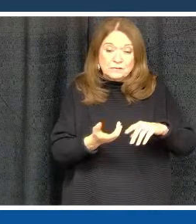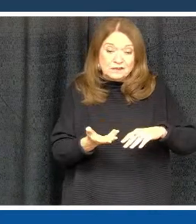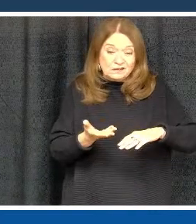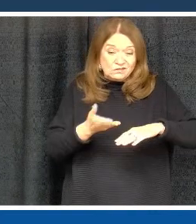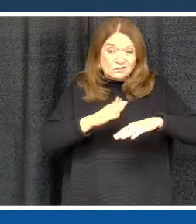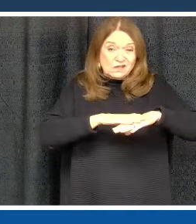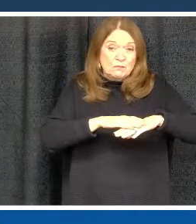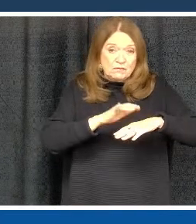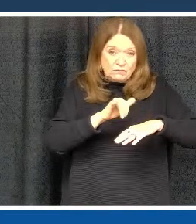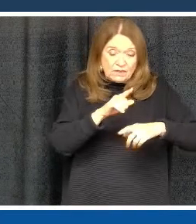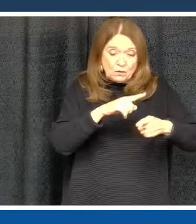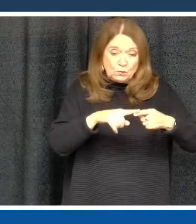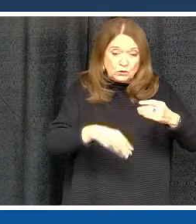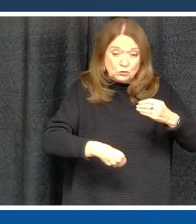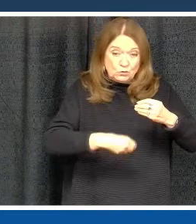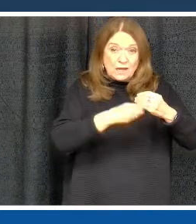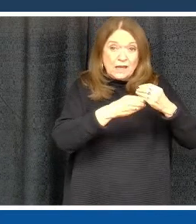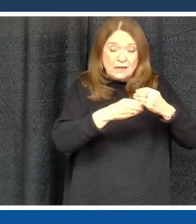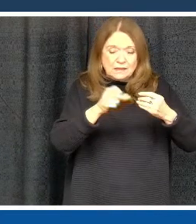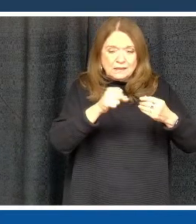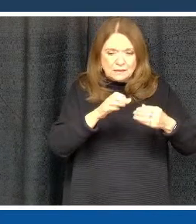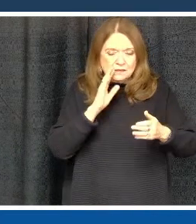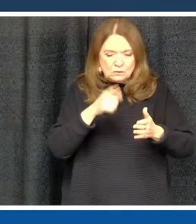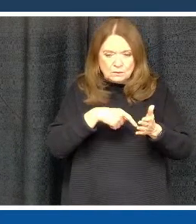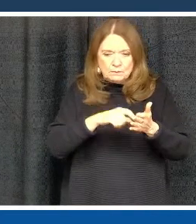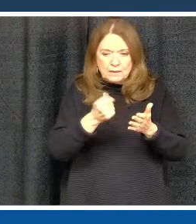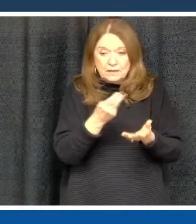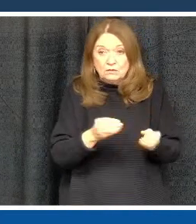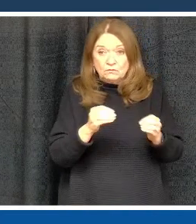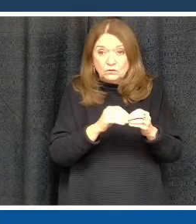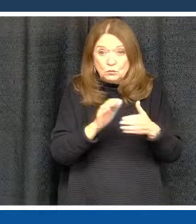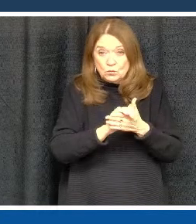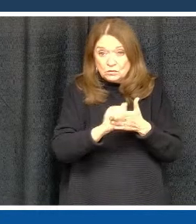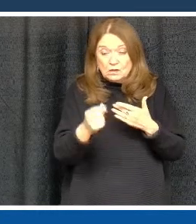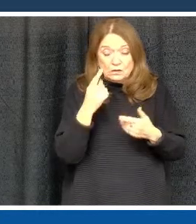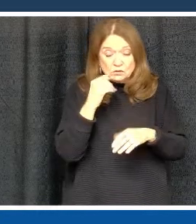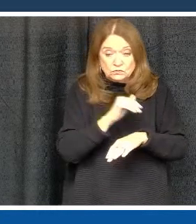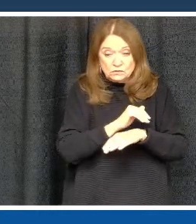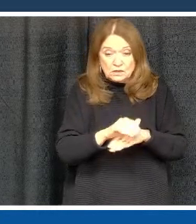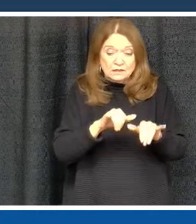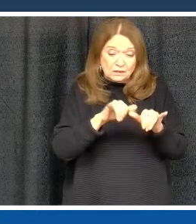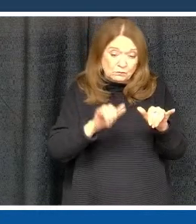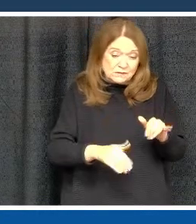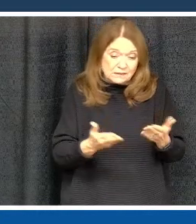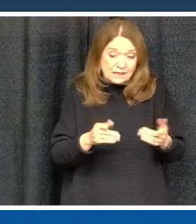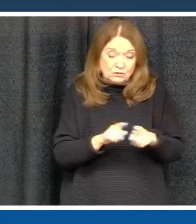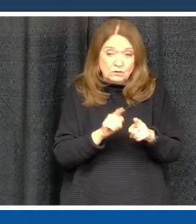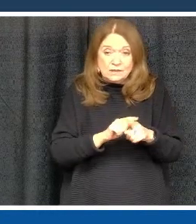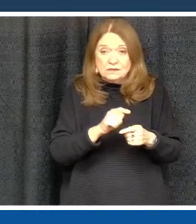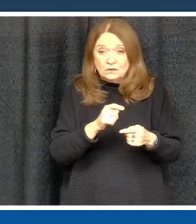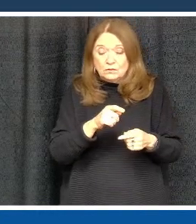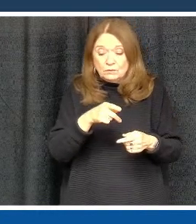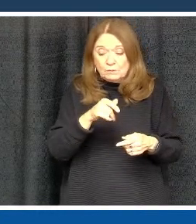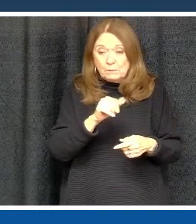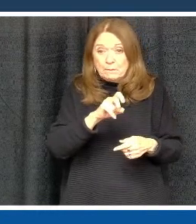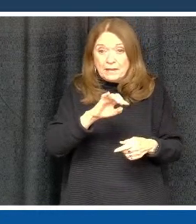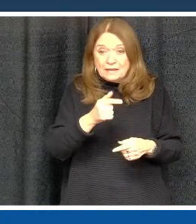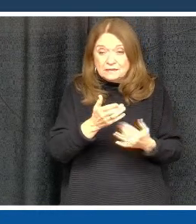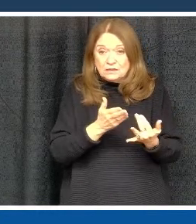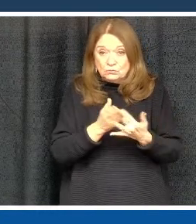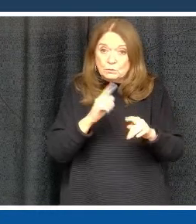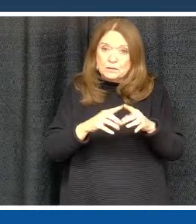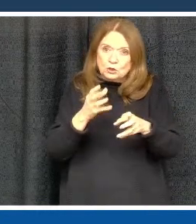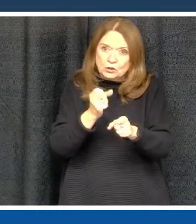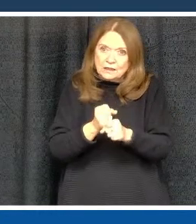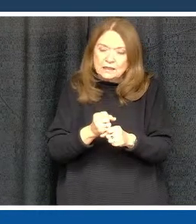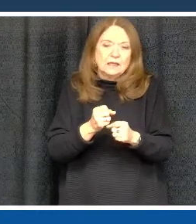that, when you're adding this, yes, they would be paying a few more dollars for the nights they would stay here as they're passing through. They're also getting a value add. This is